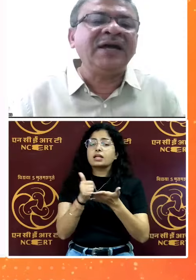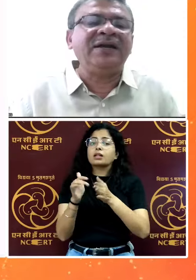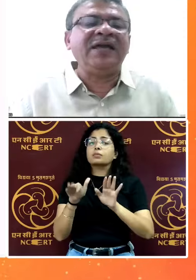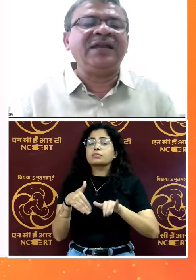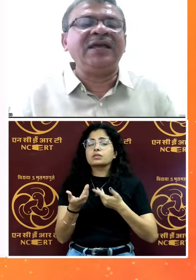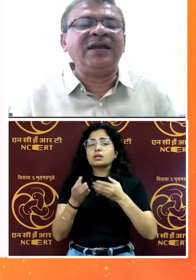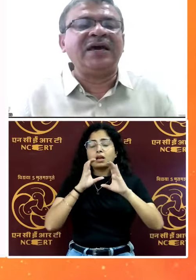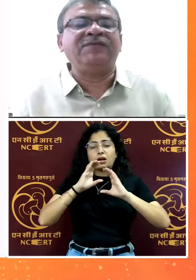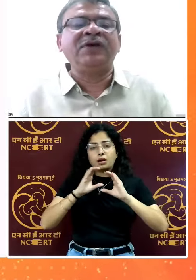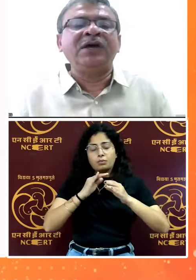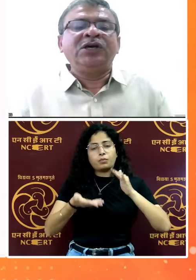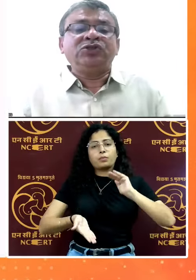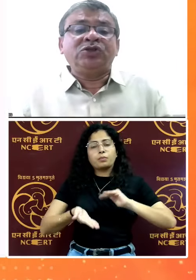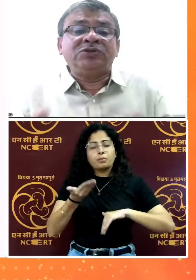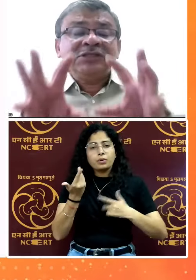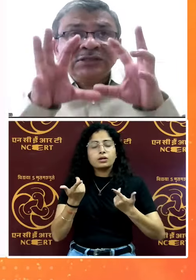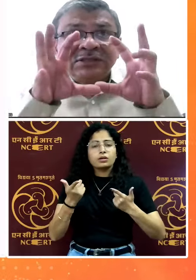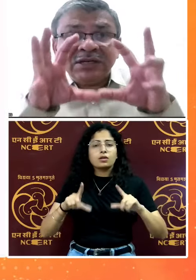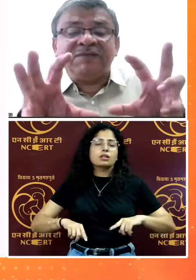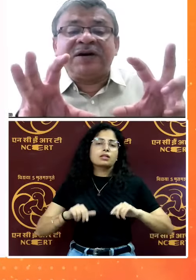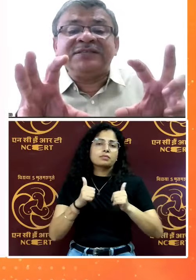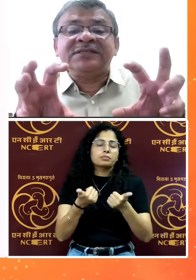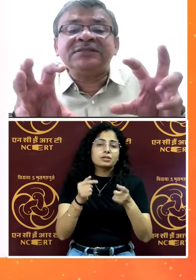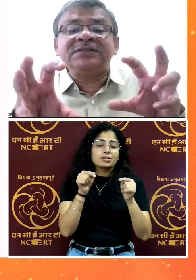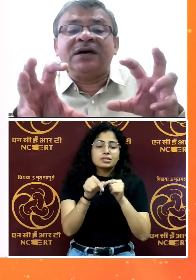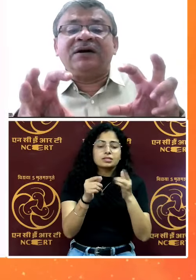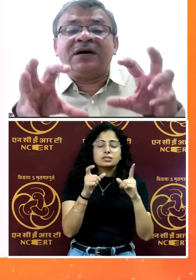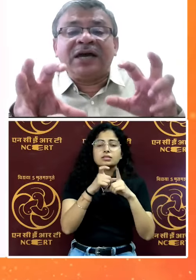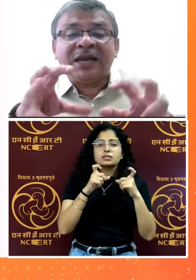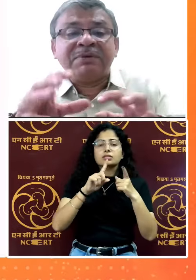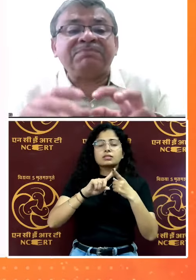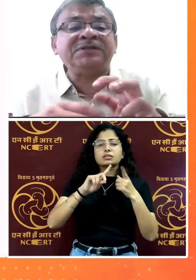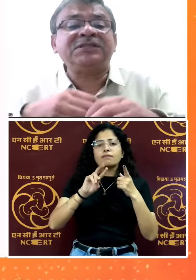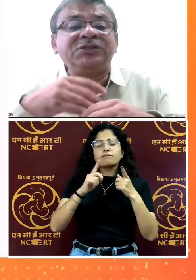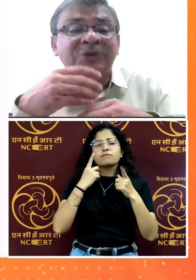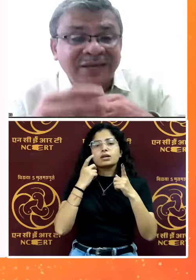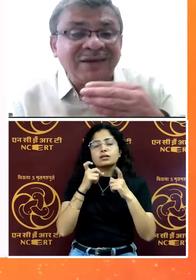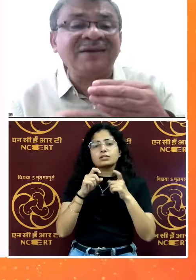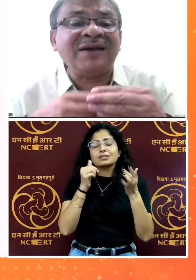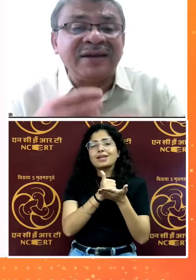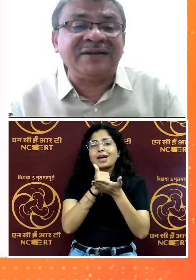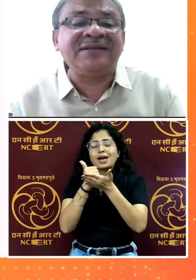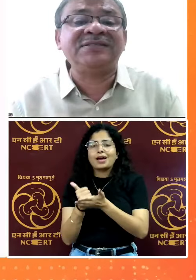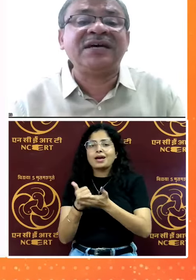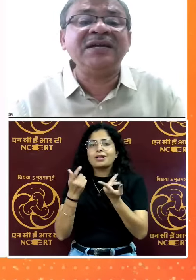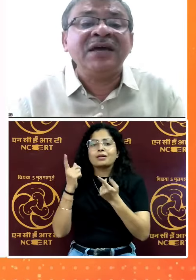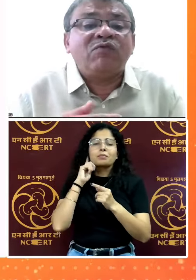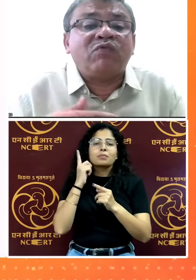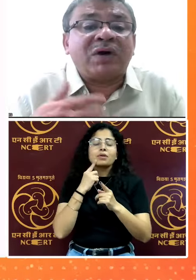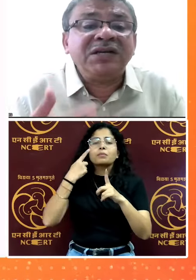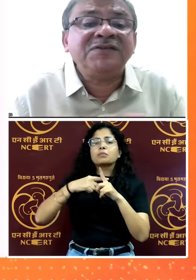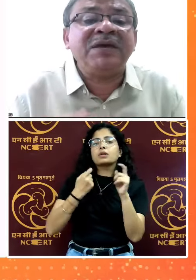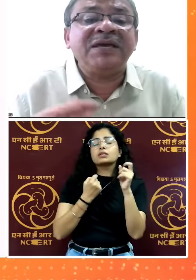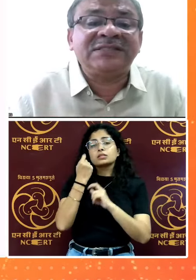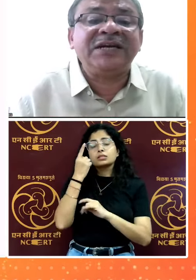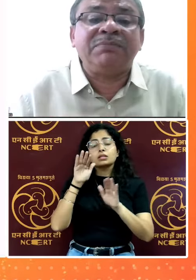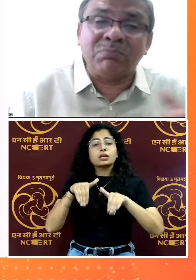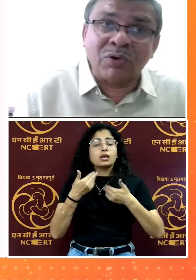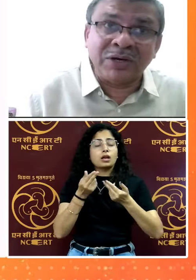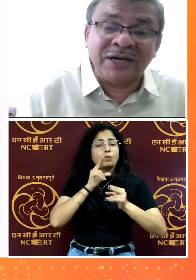their daily lives. So these devices help a person to hear and understand what is